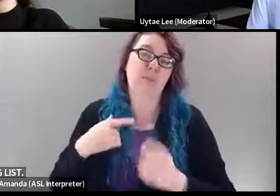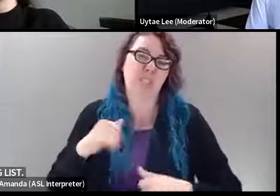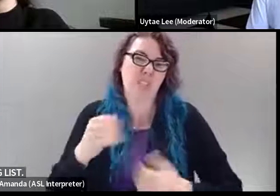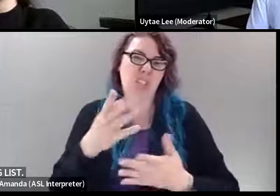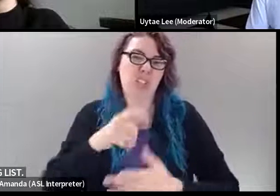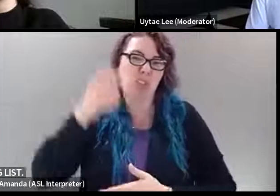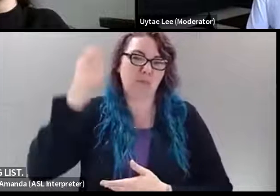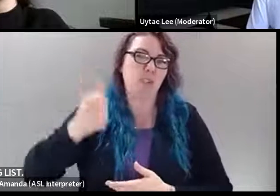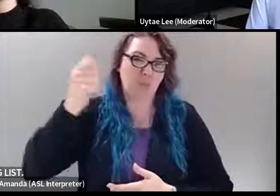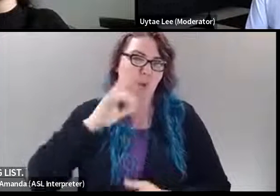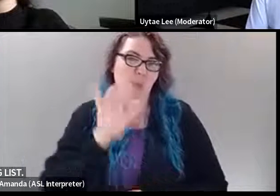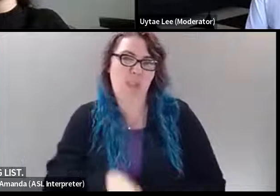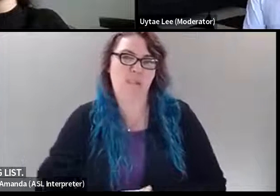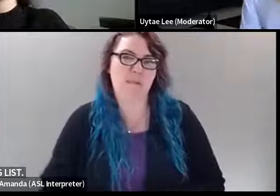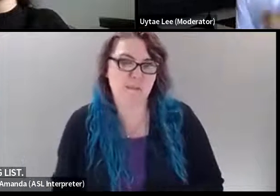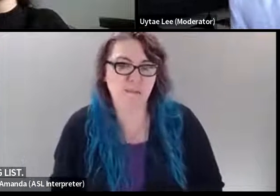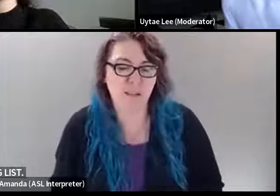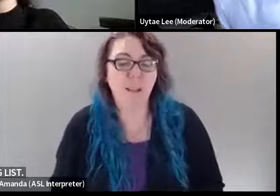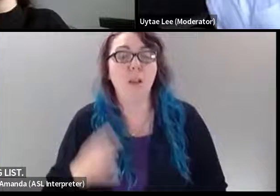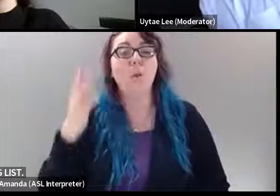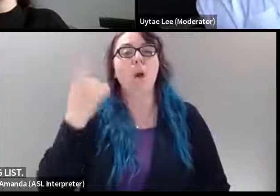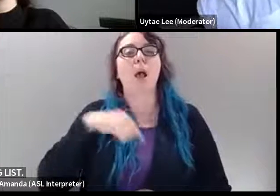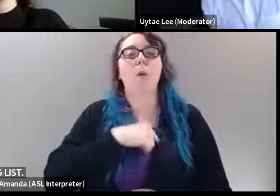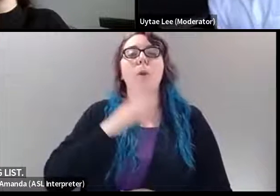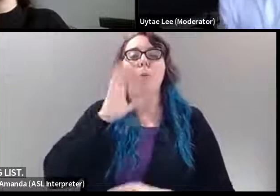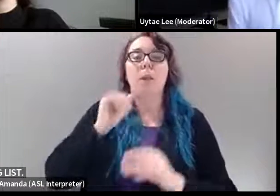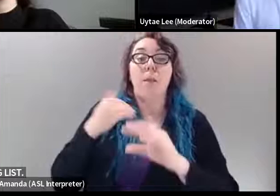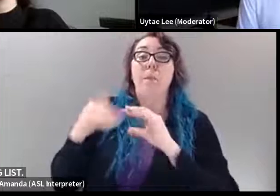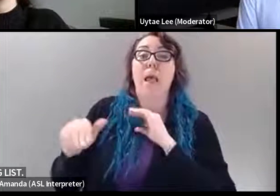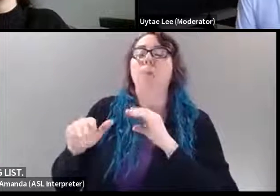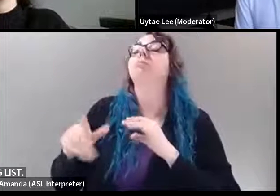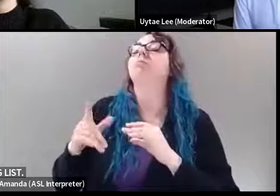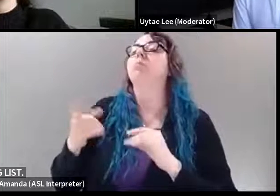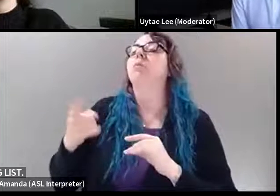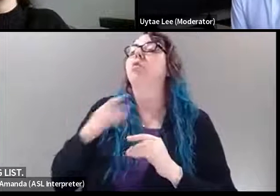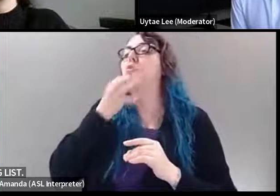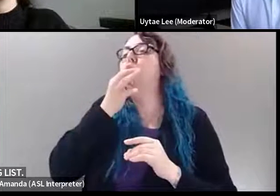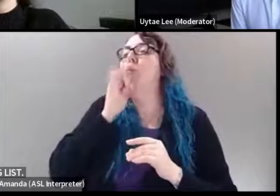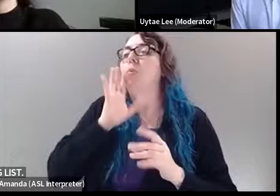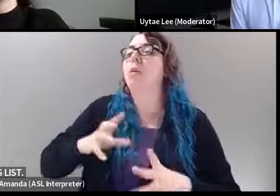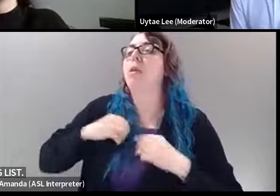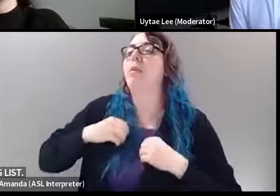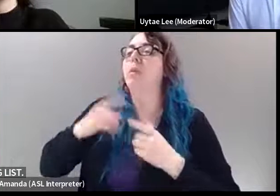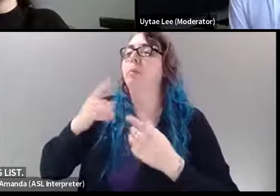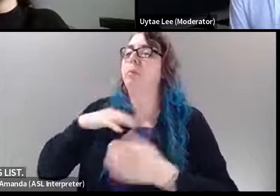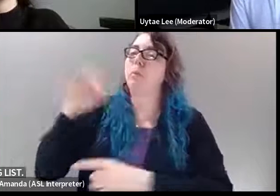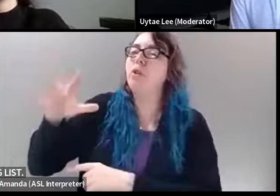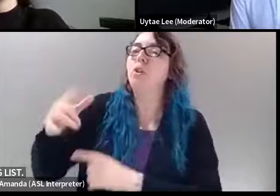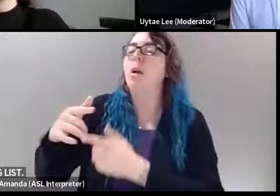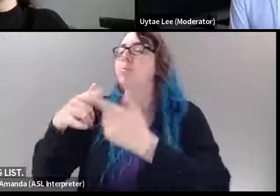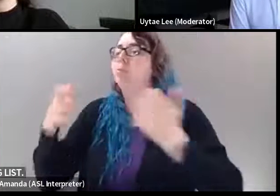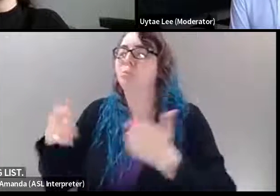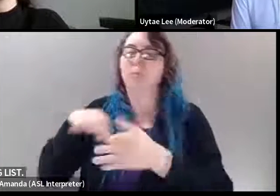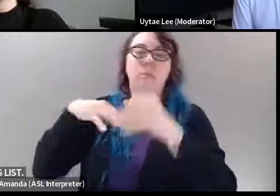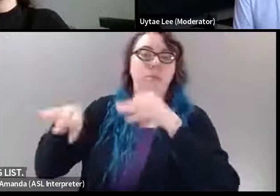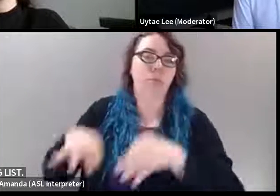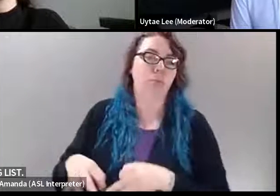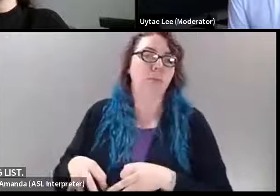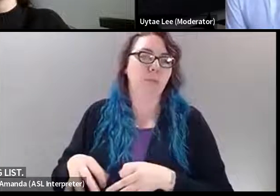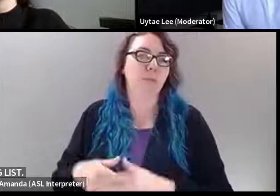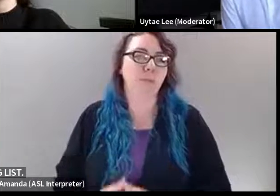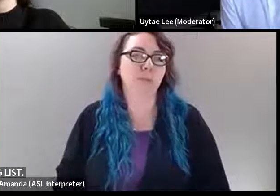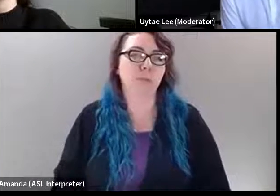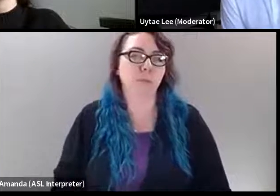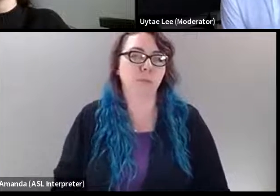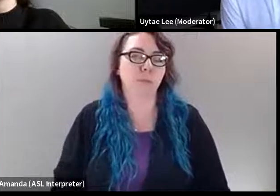for production, that's where they come in. There's a similar kind of a timeline for the production